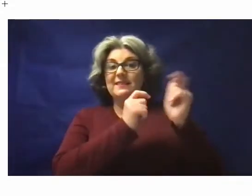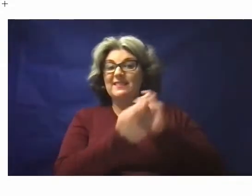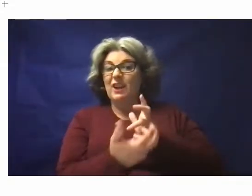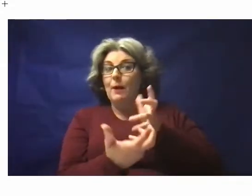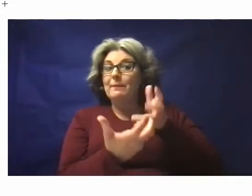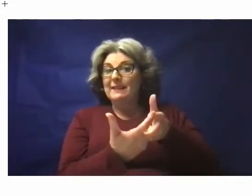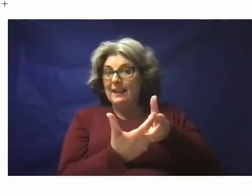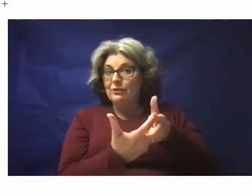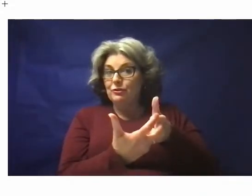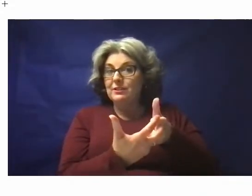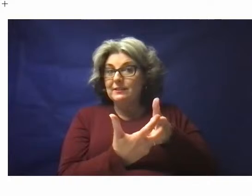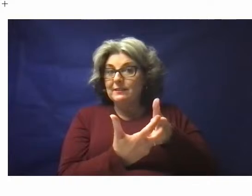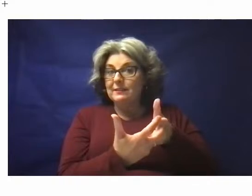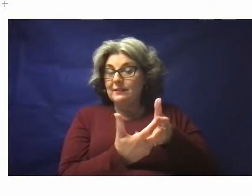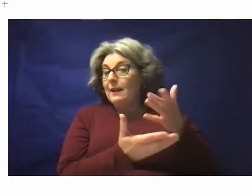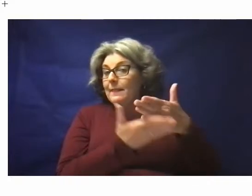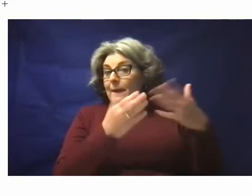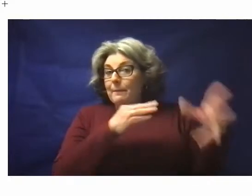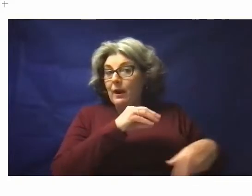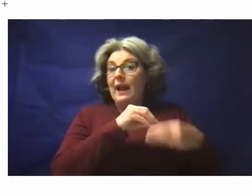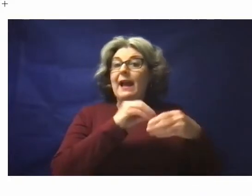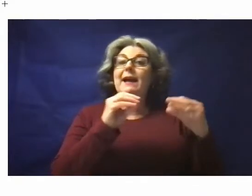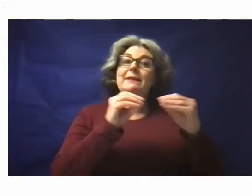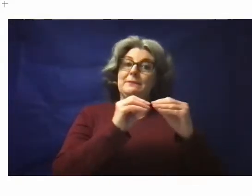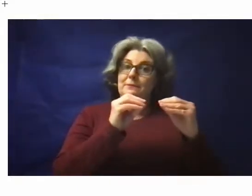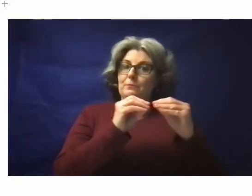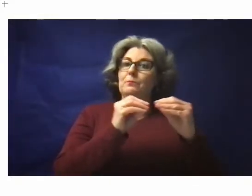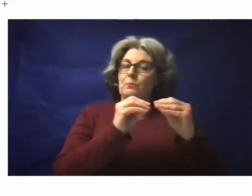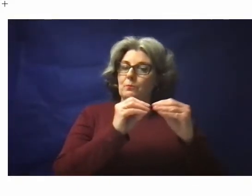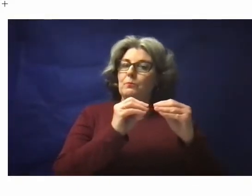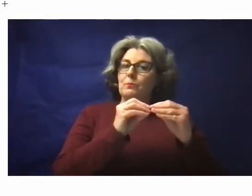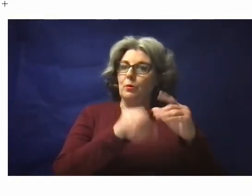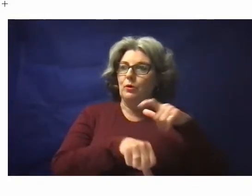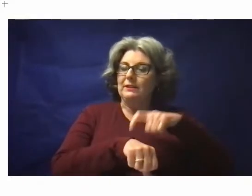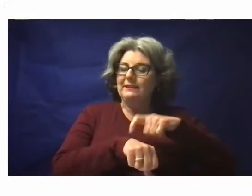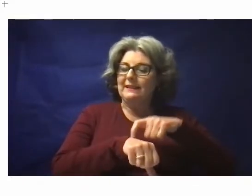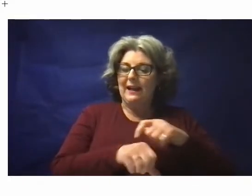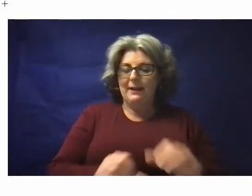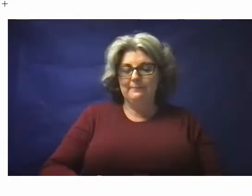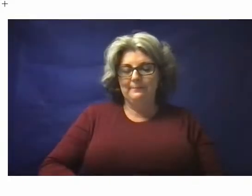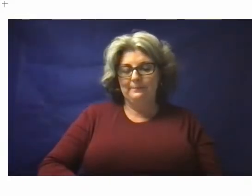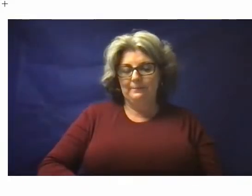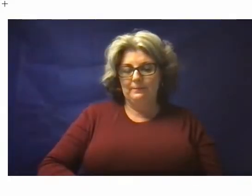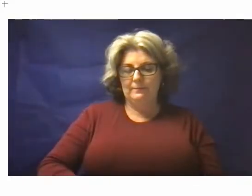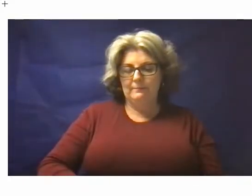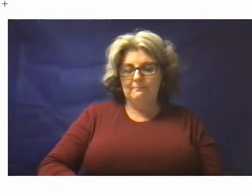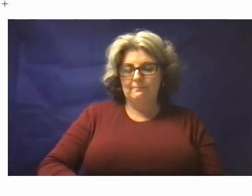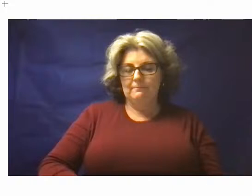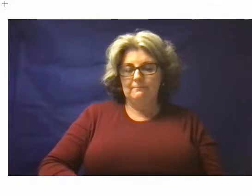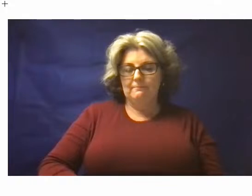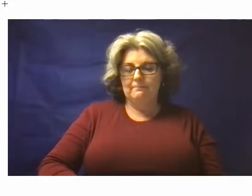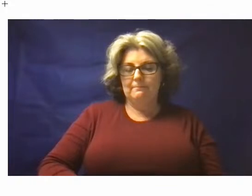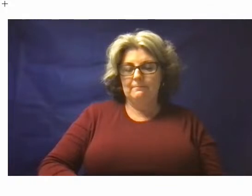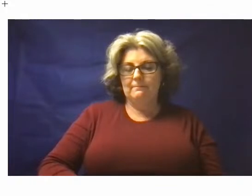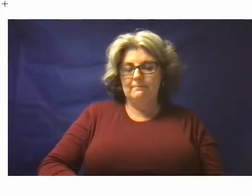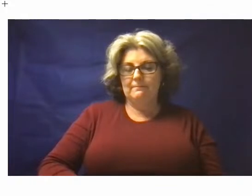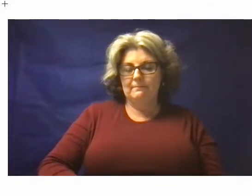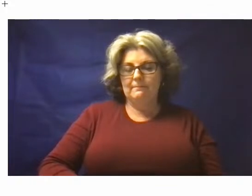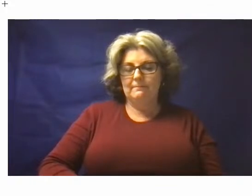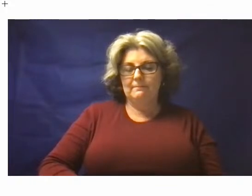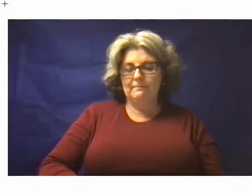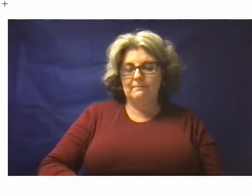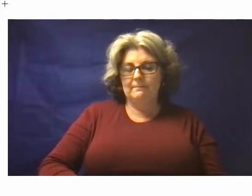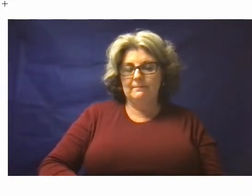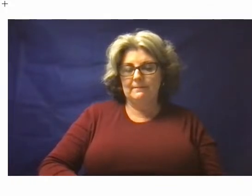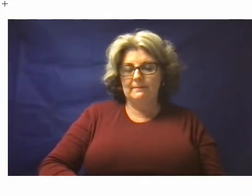the accommodation piece does add another layer onto it. Now, the thing is, as we've gone through with the presentation, we're very equipped. We've got lots of